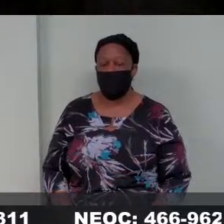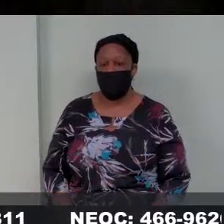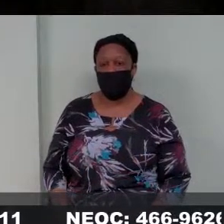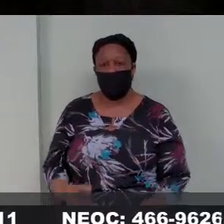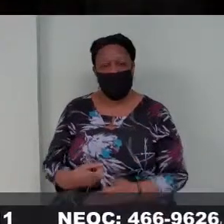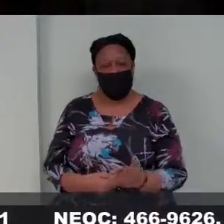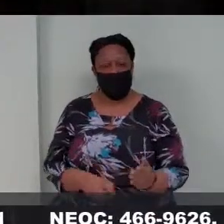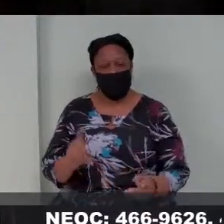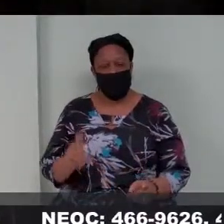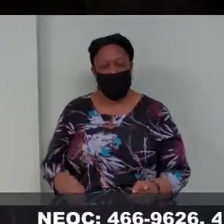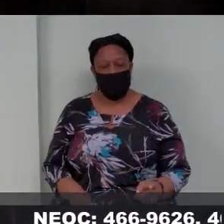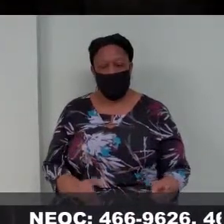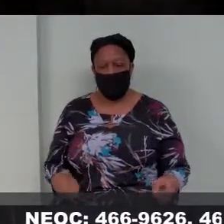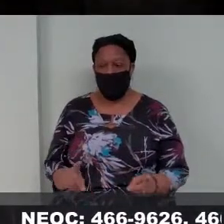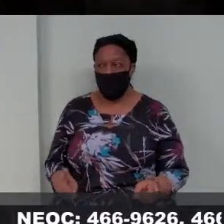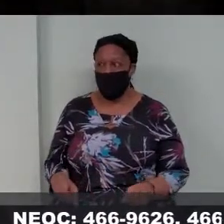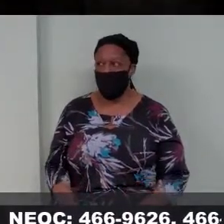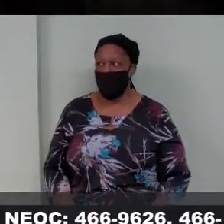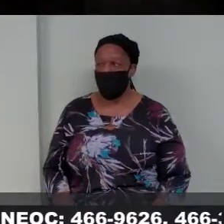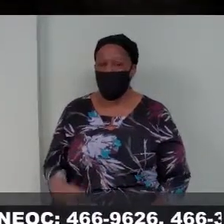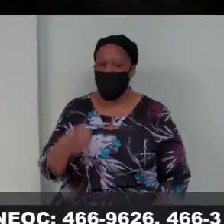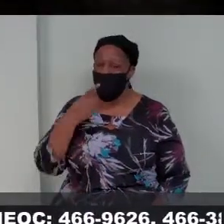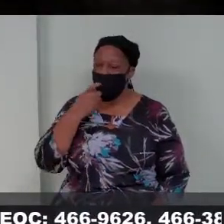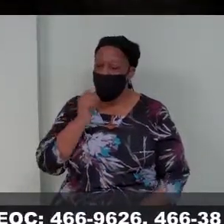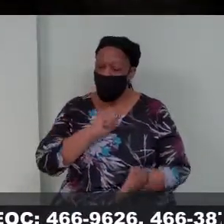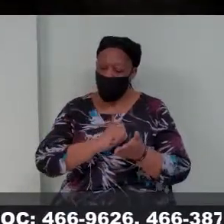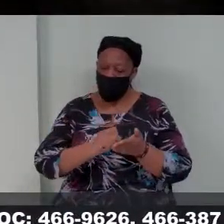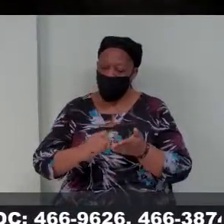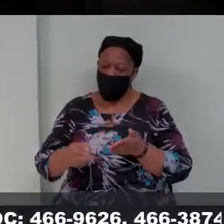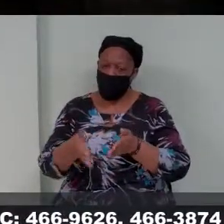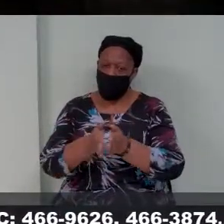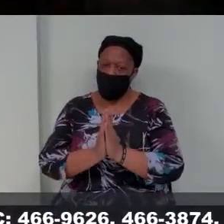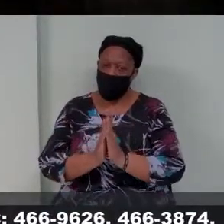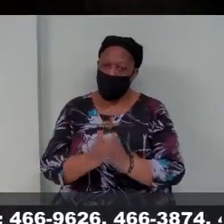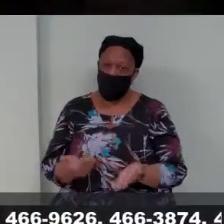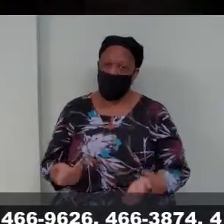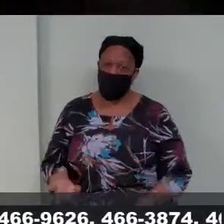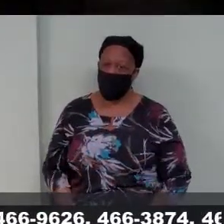do? To whom does she apply?